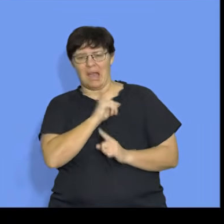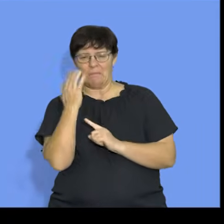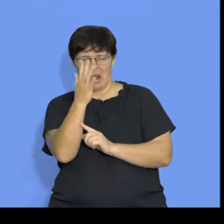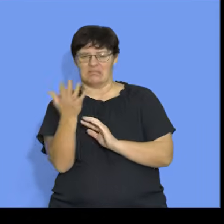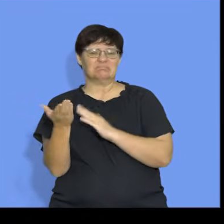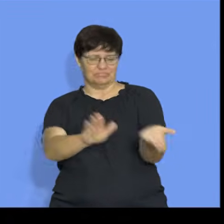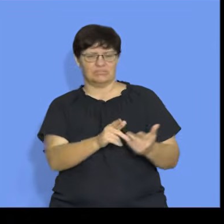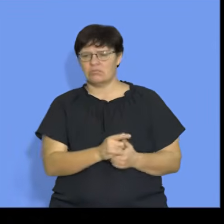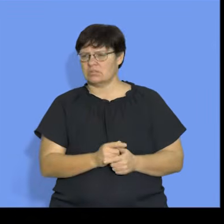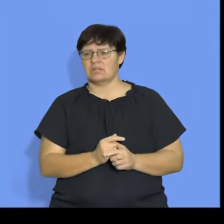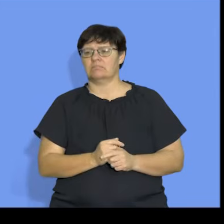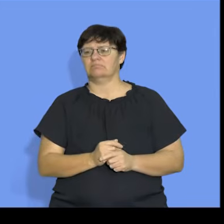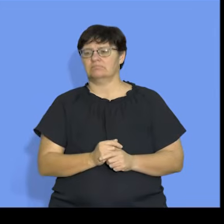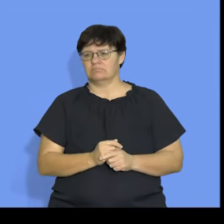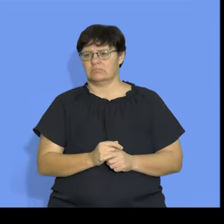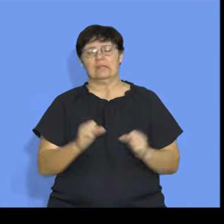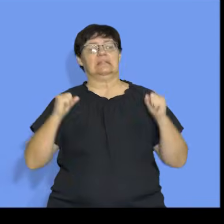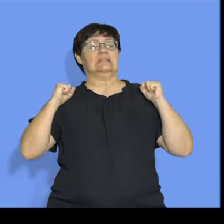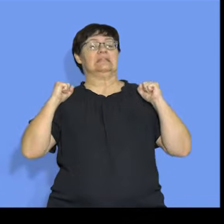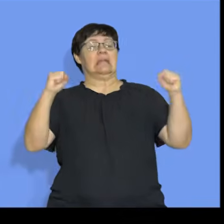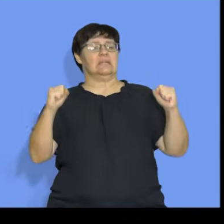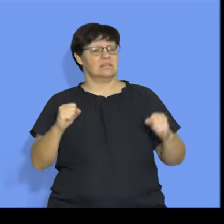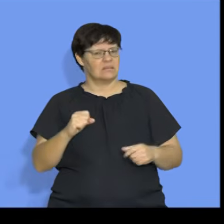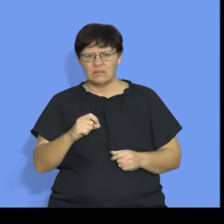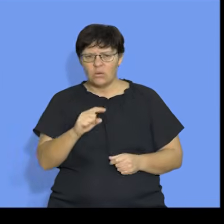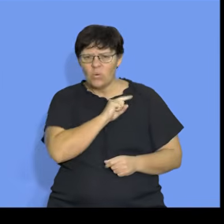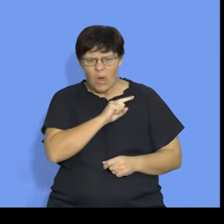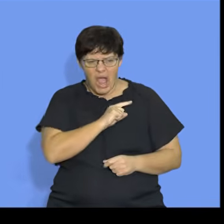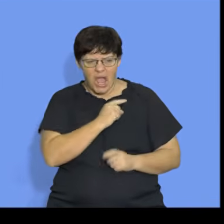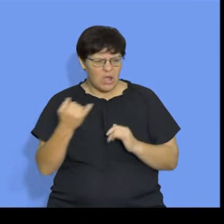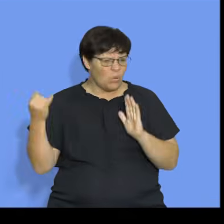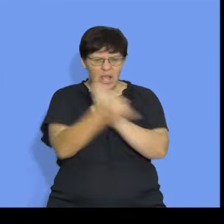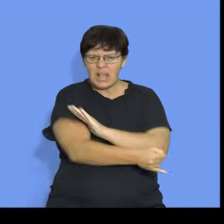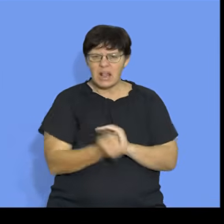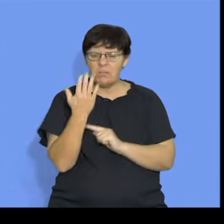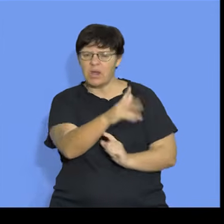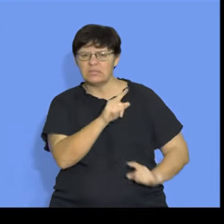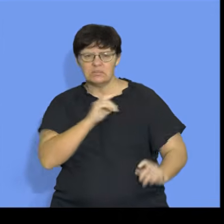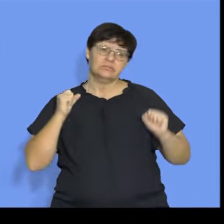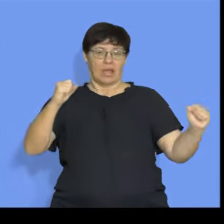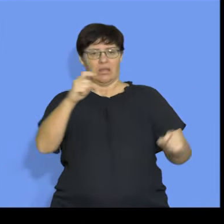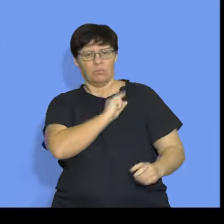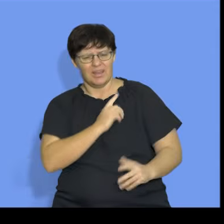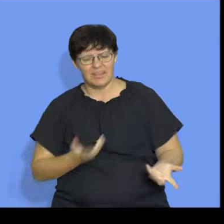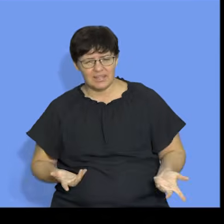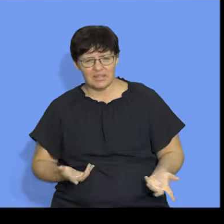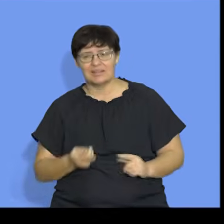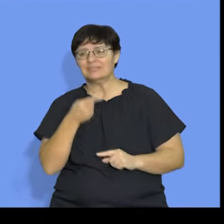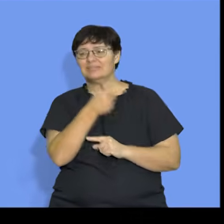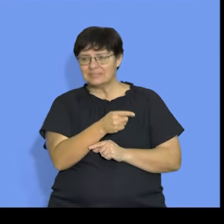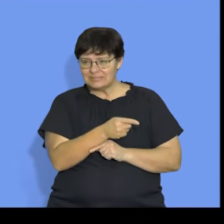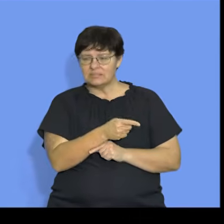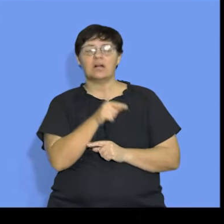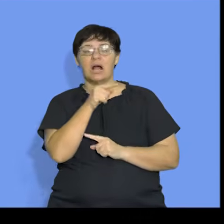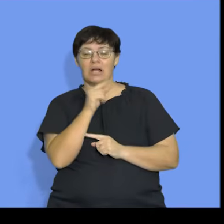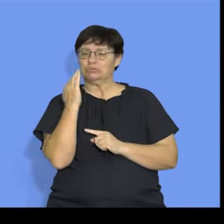say, yes, right, yay, why are we excited for killing the plant? Because this tree over here is an